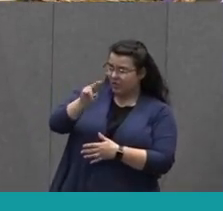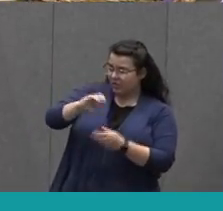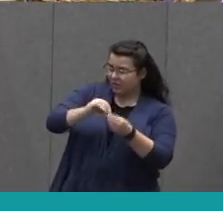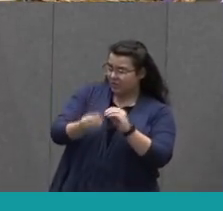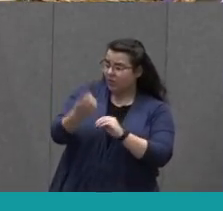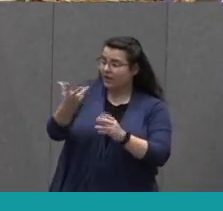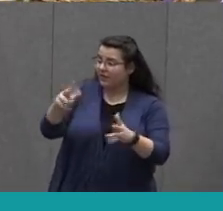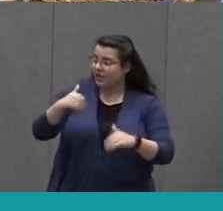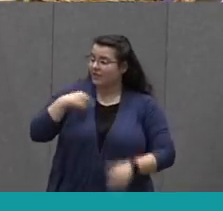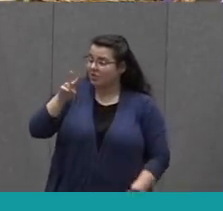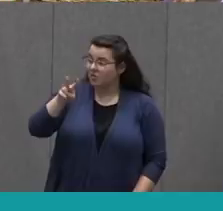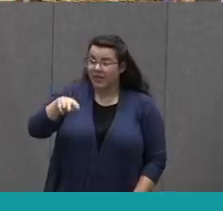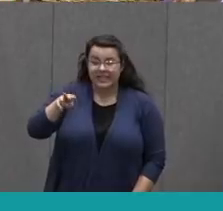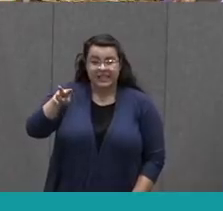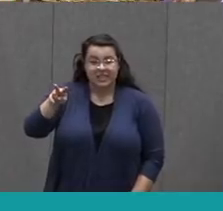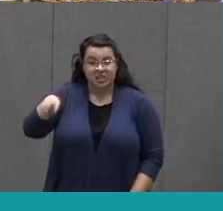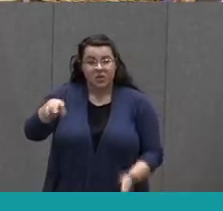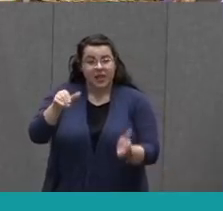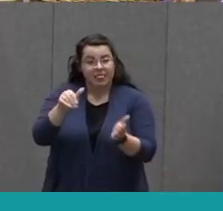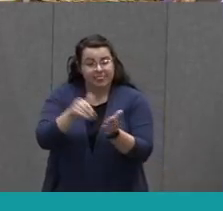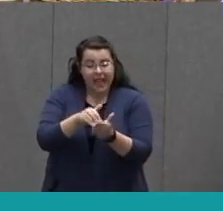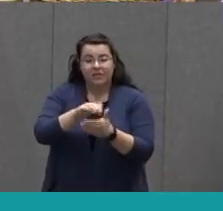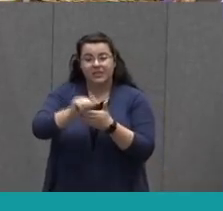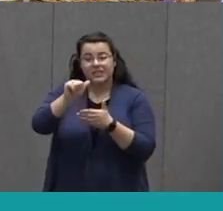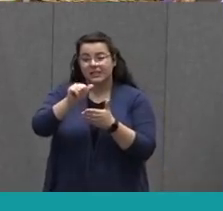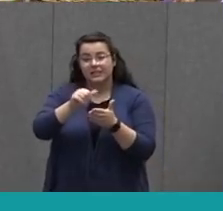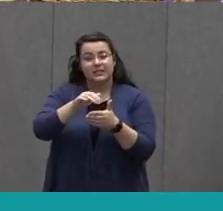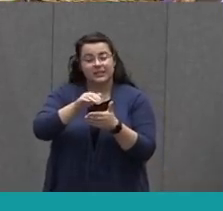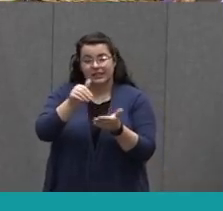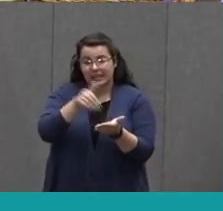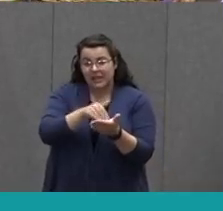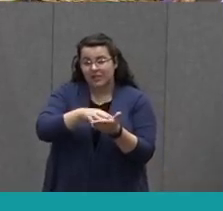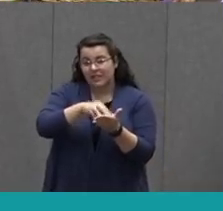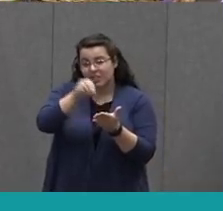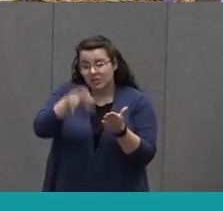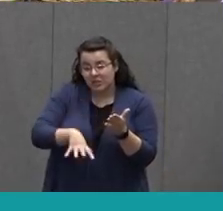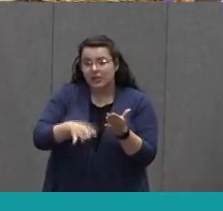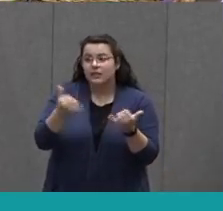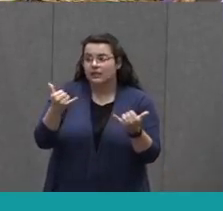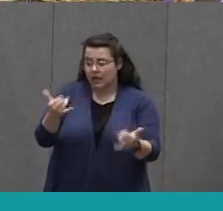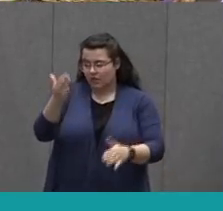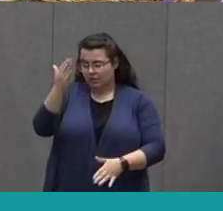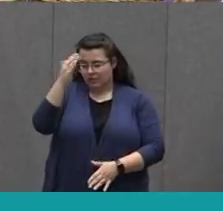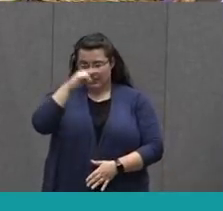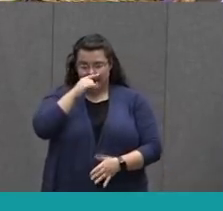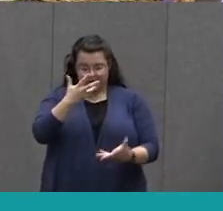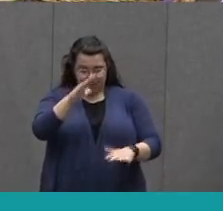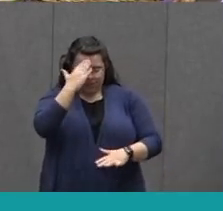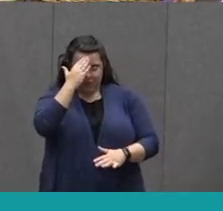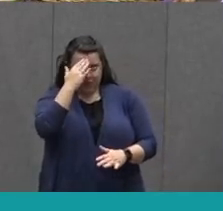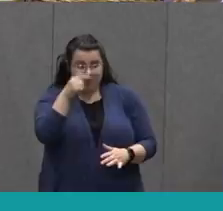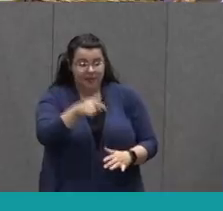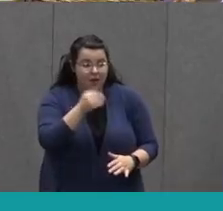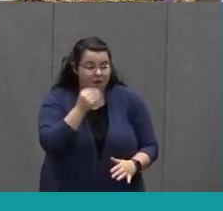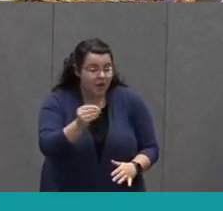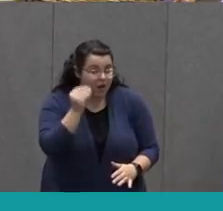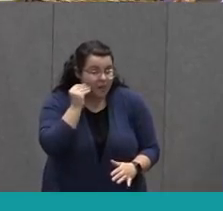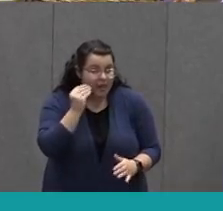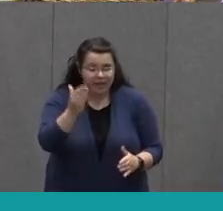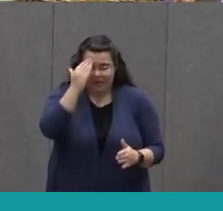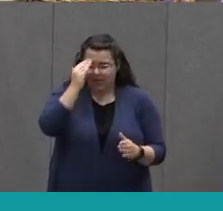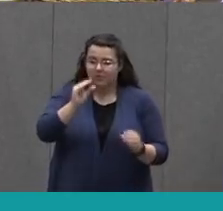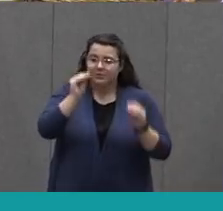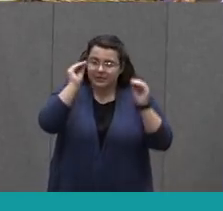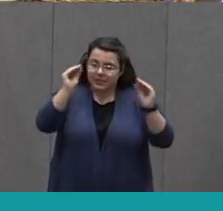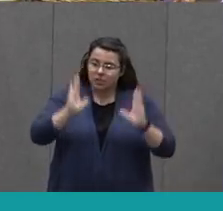22,000 students. Oh, my goodness, that's a lot. Yeah. Yeah. Now, the kids know they're at home, and I think they know their teachers are at home right now.